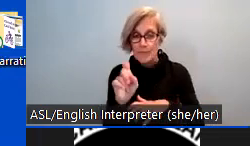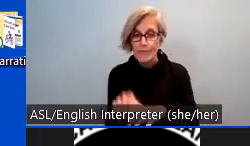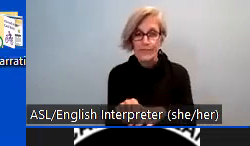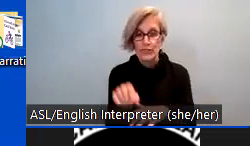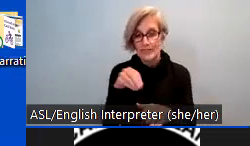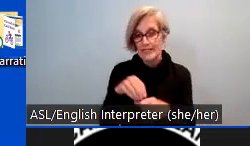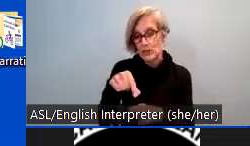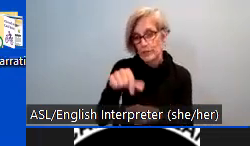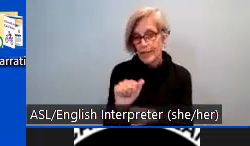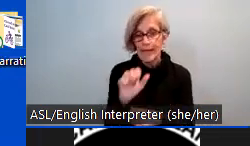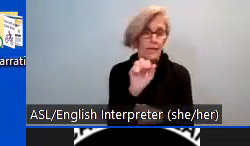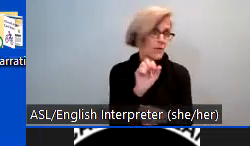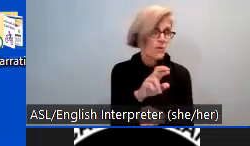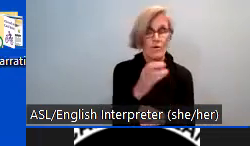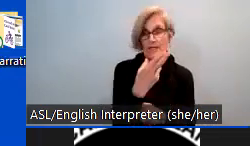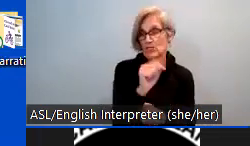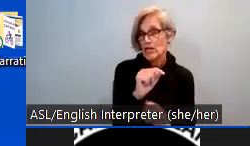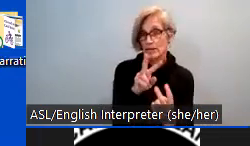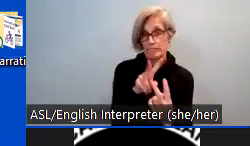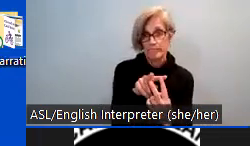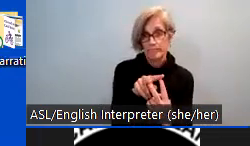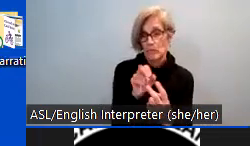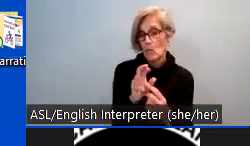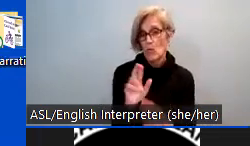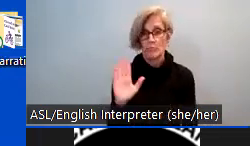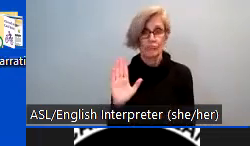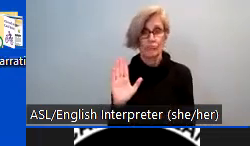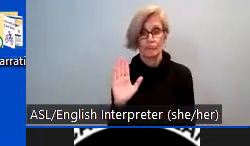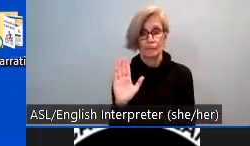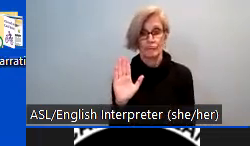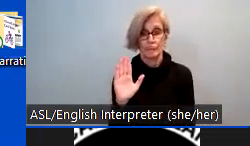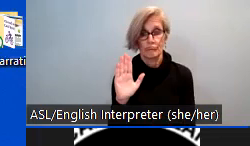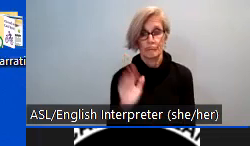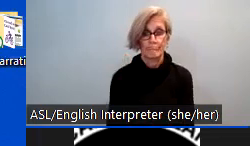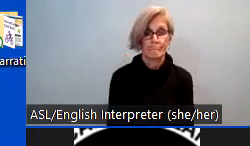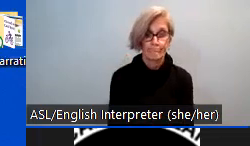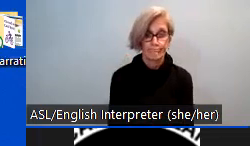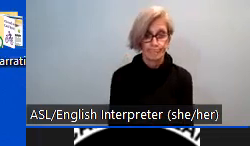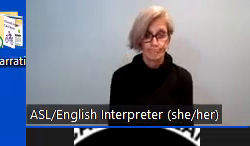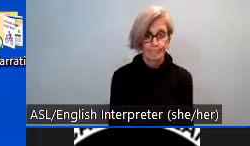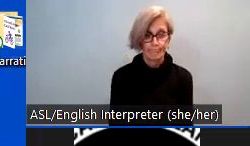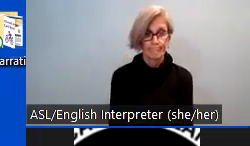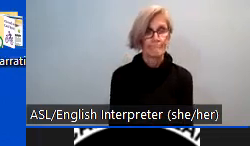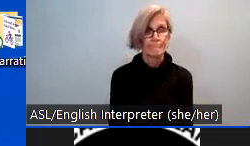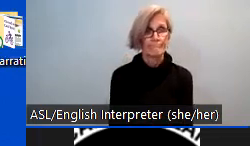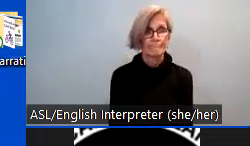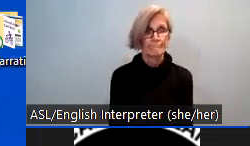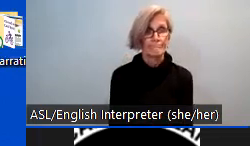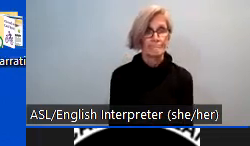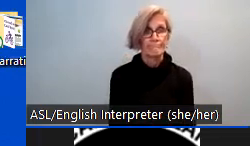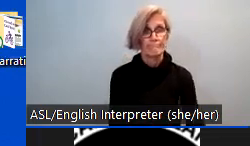or the chat, and or raise your hand and unmute yourself for questions.